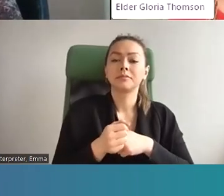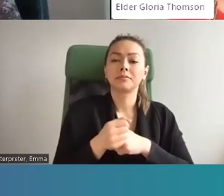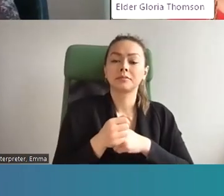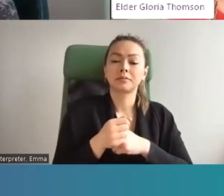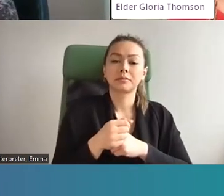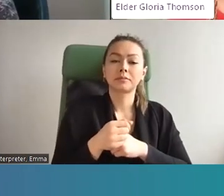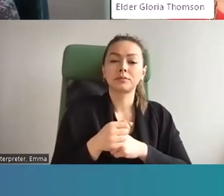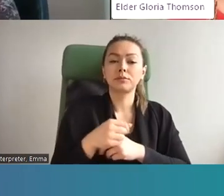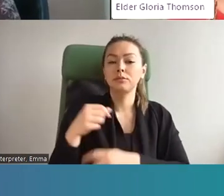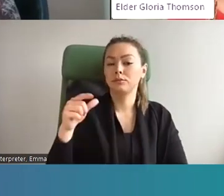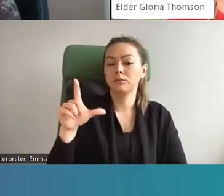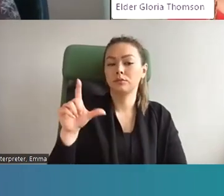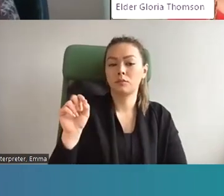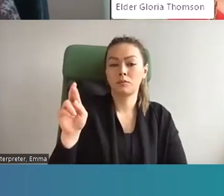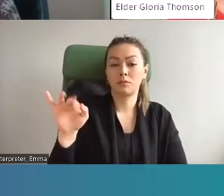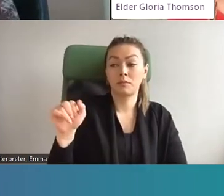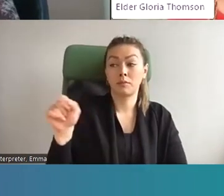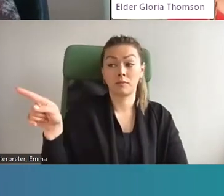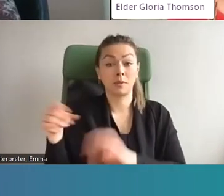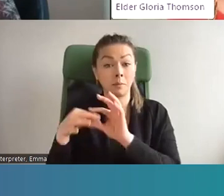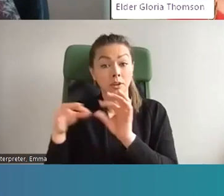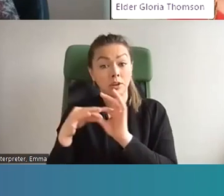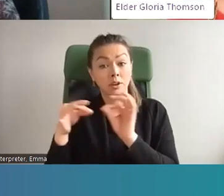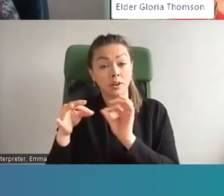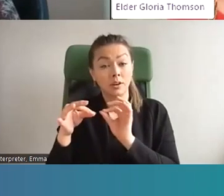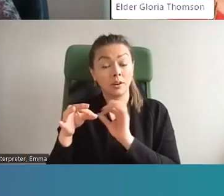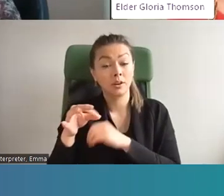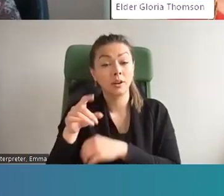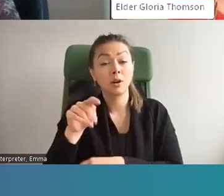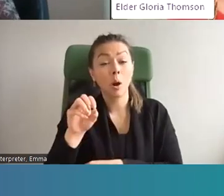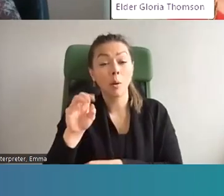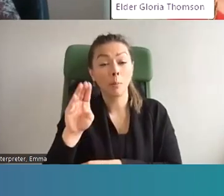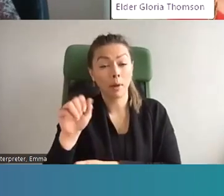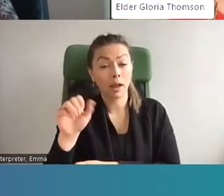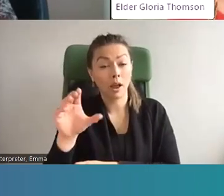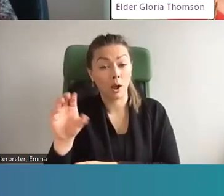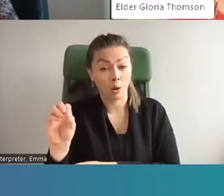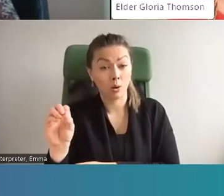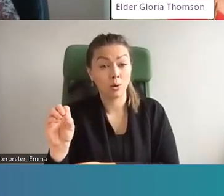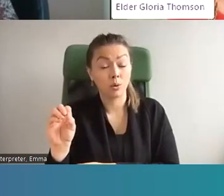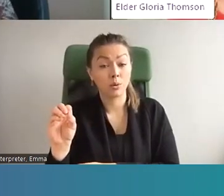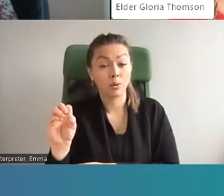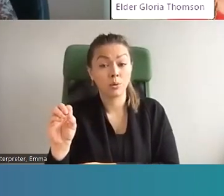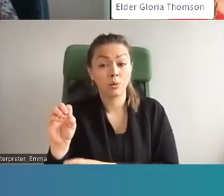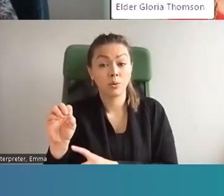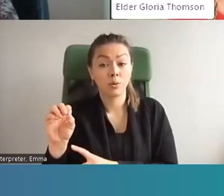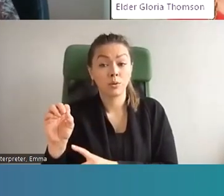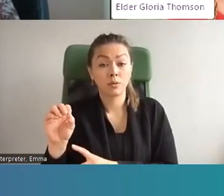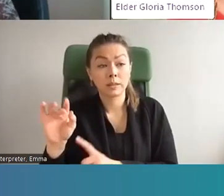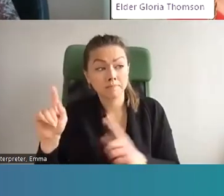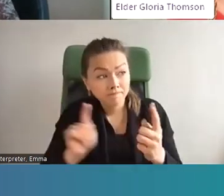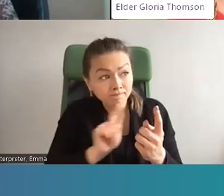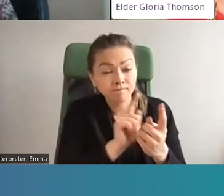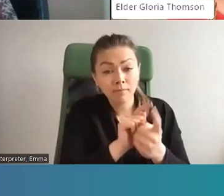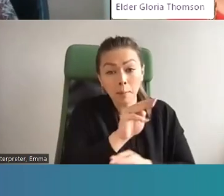Gloria had mentioned that tobacco as a way to in approaching a Métis elder, and then